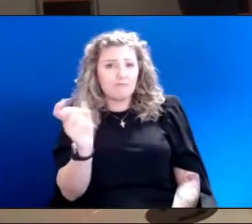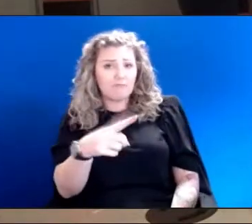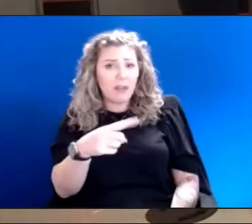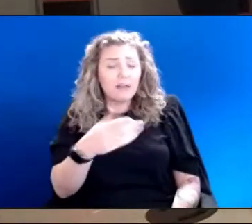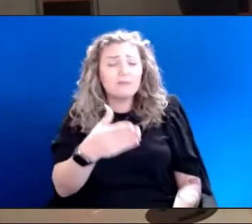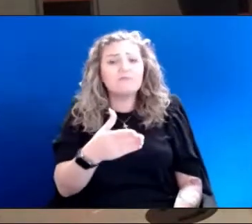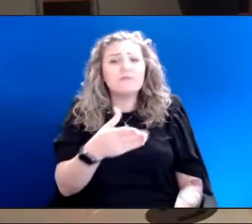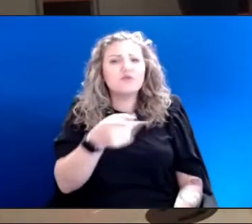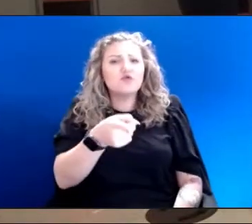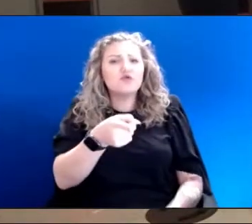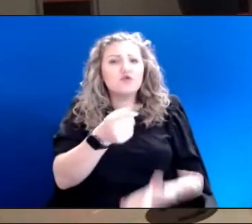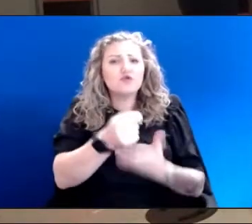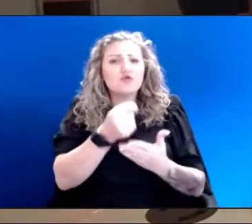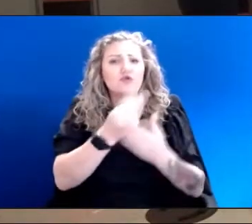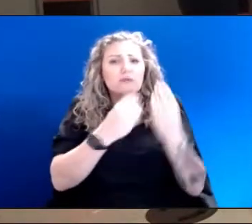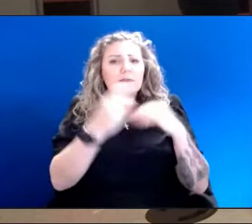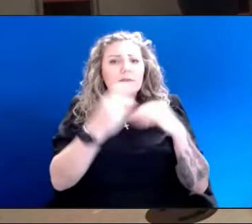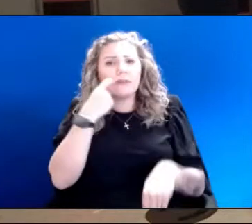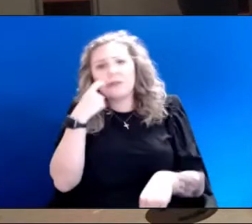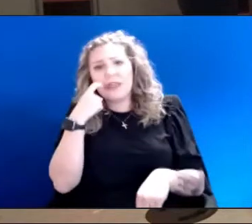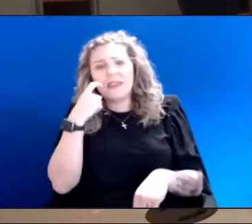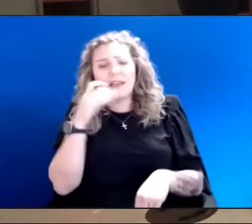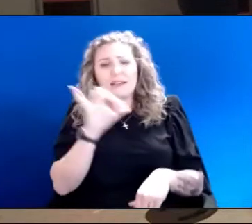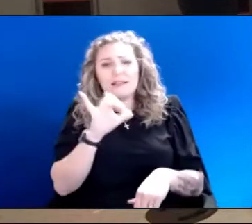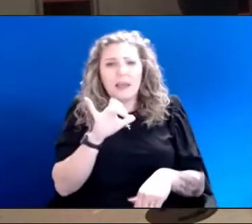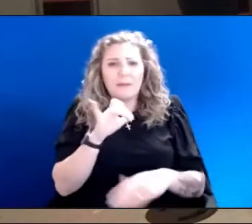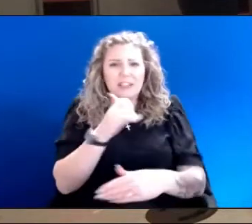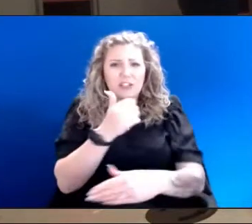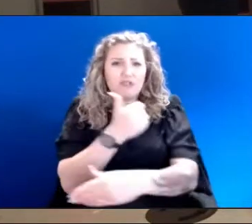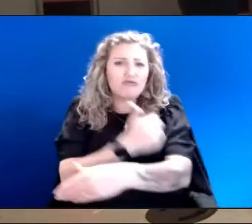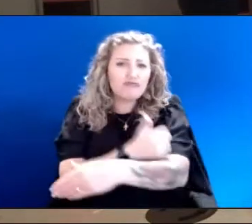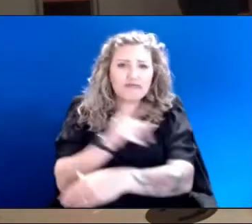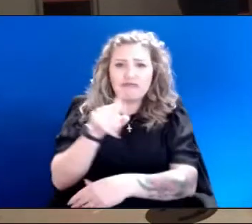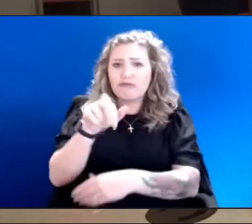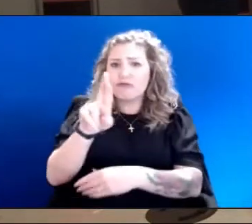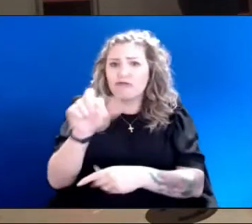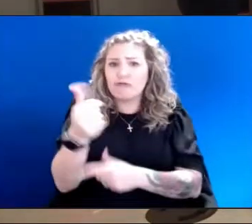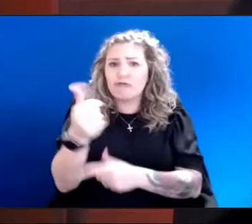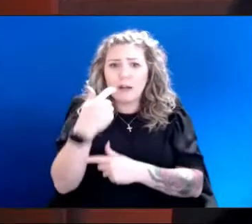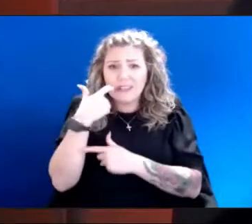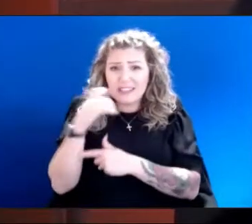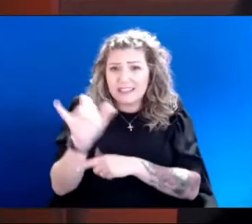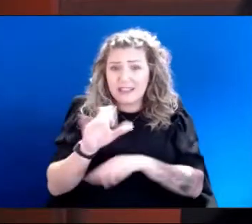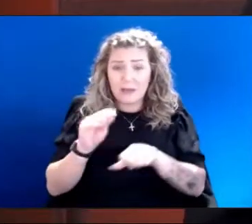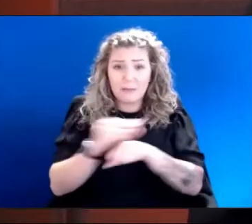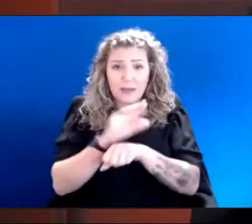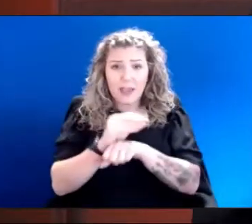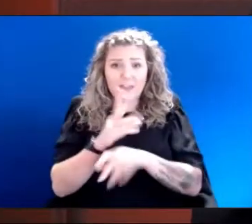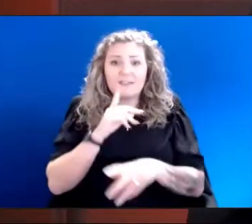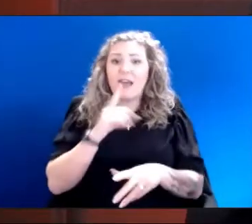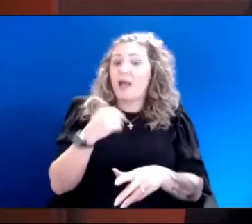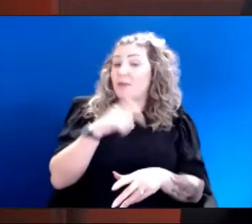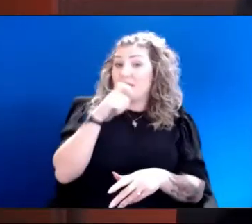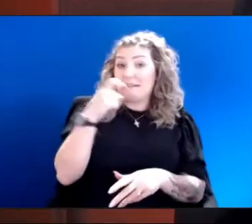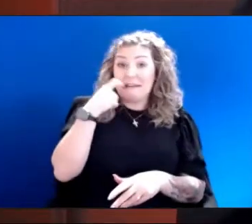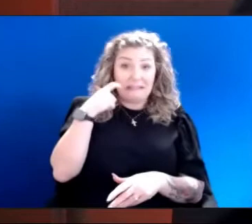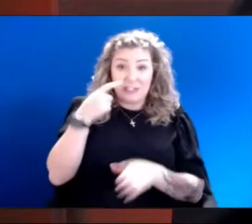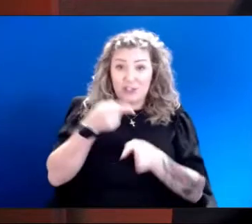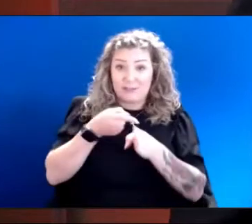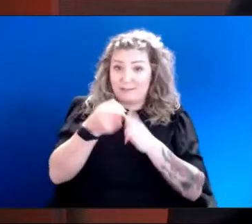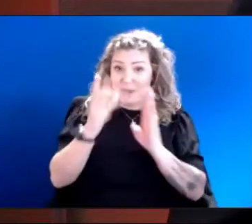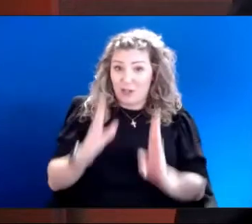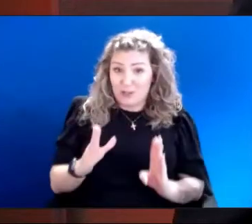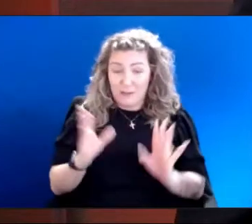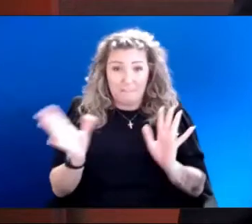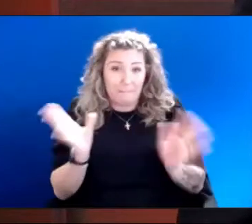food addictions the same way as you treat drug addictions? Do you do the same kind of counseling? I'm not an addiction specialist, so I'm kind of not